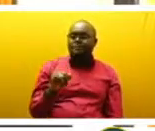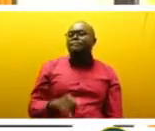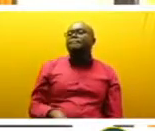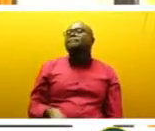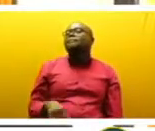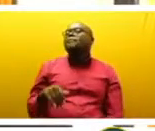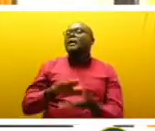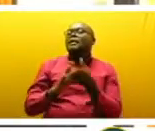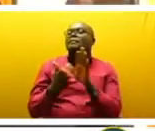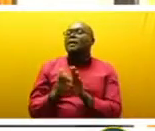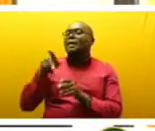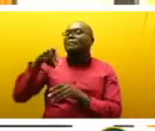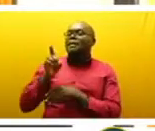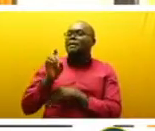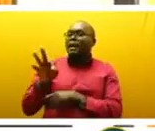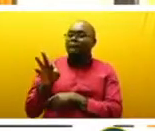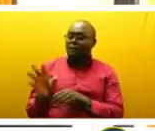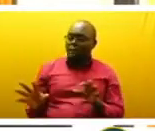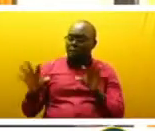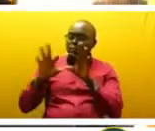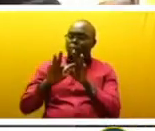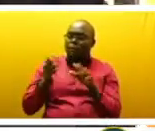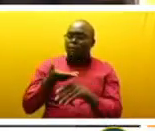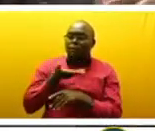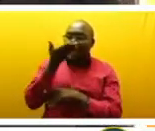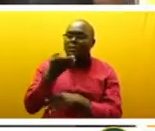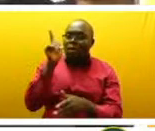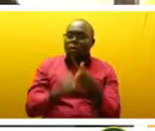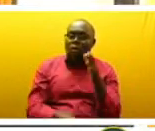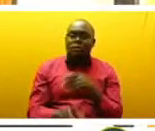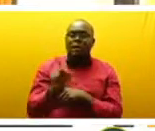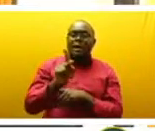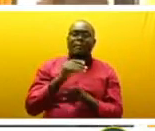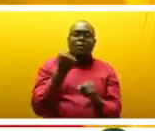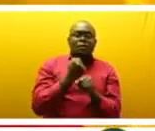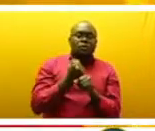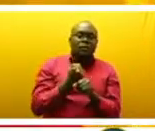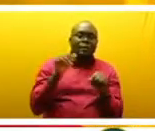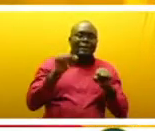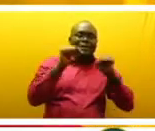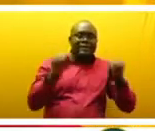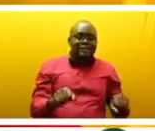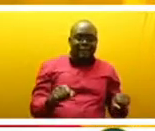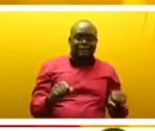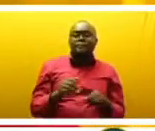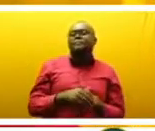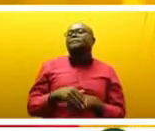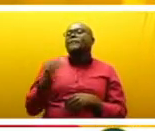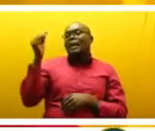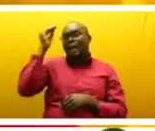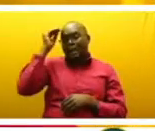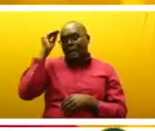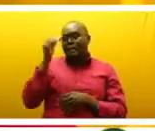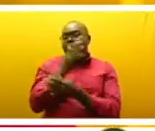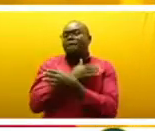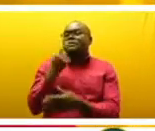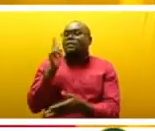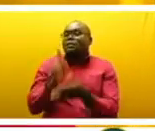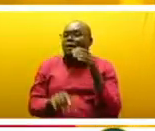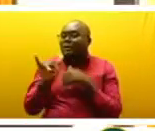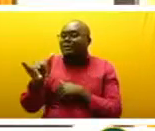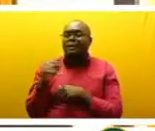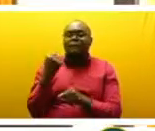as a PDF, and I tie it to the response, what Camargo was doing in the system, and my learned friend Samane said, he's a